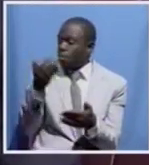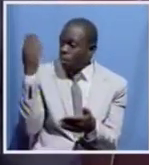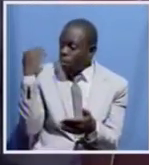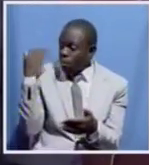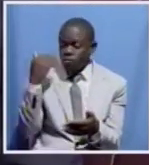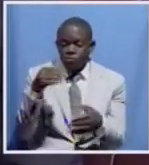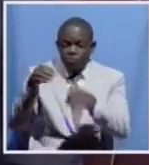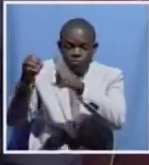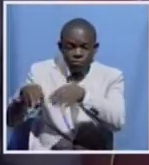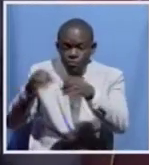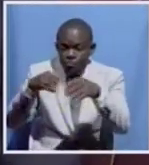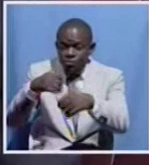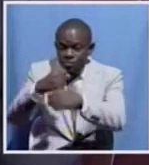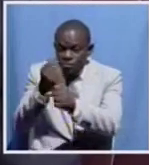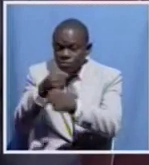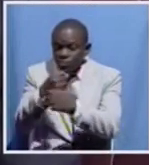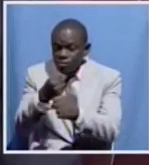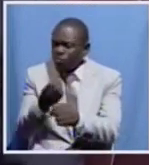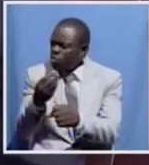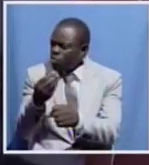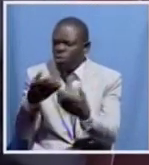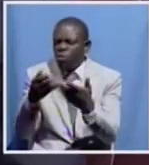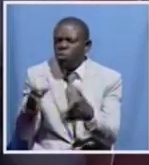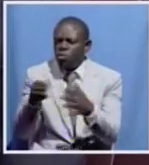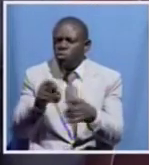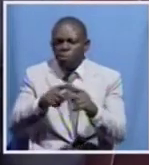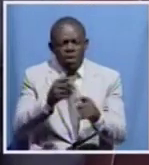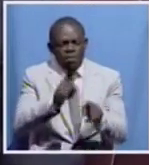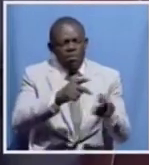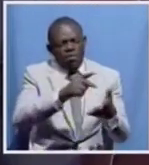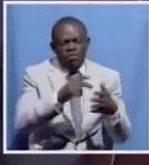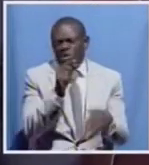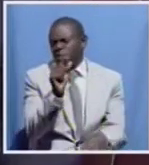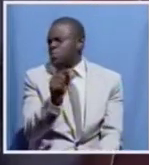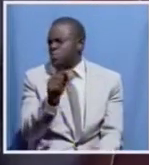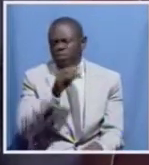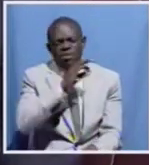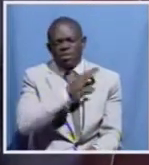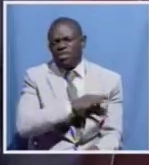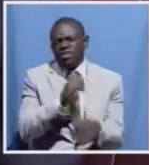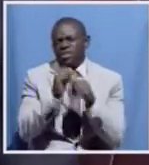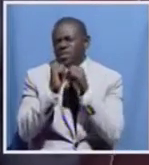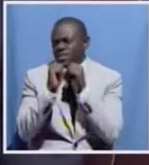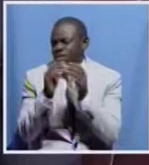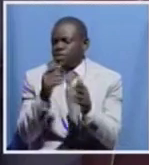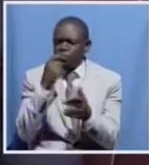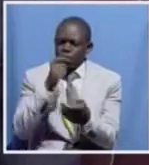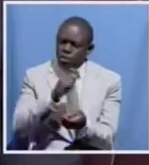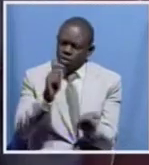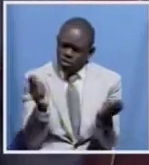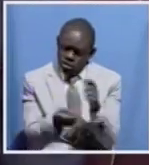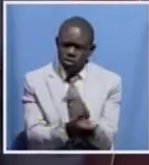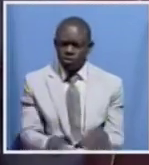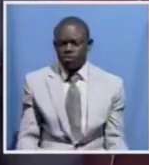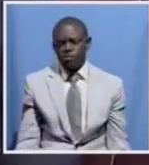in Zambia was not profitable at all. And the time is ripe now, because yourself and